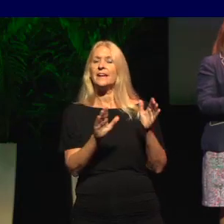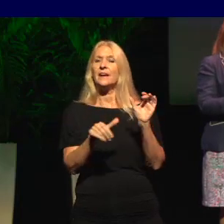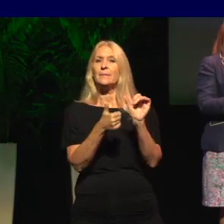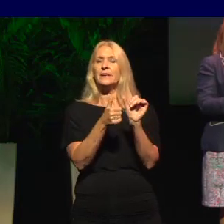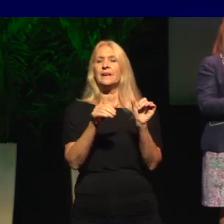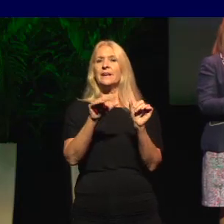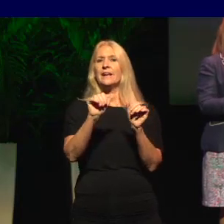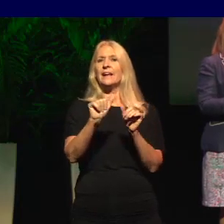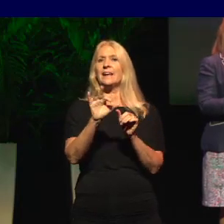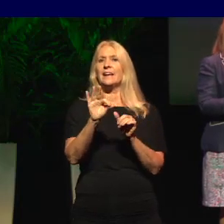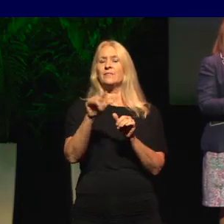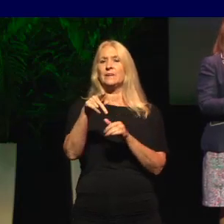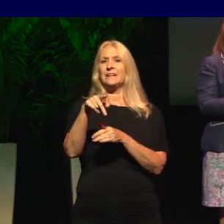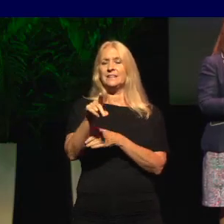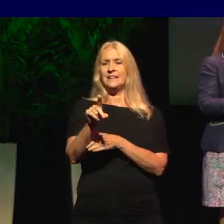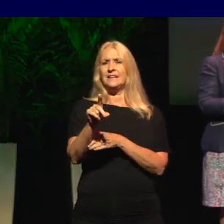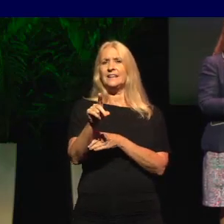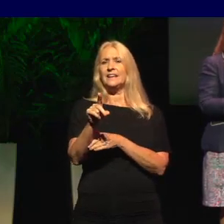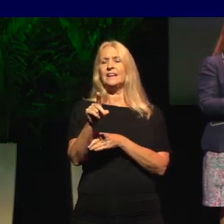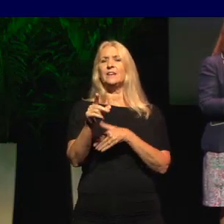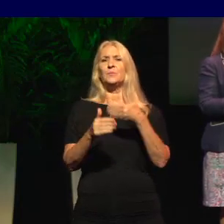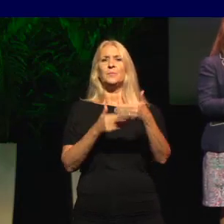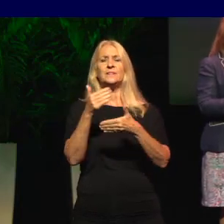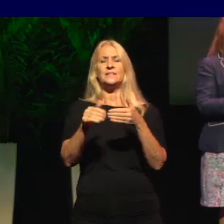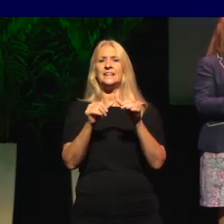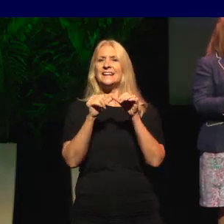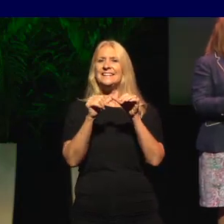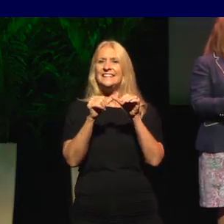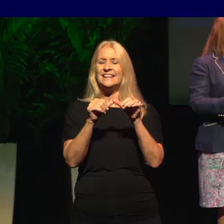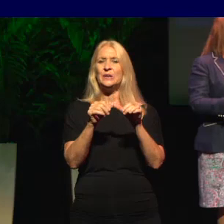with topics on continuous improvement.